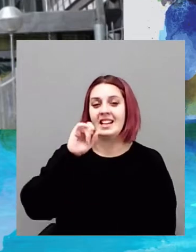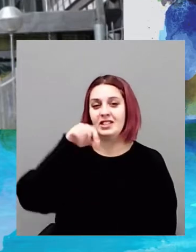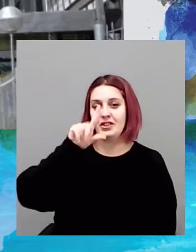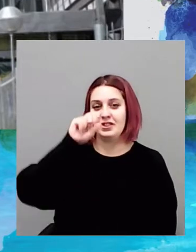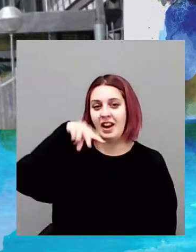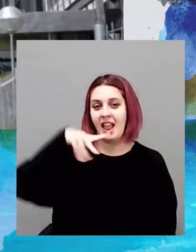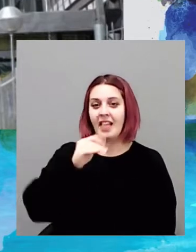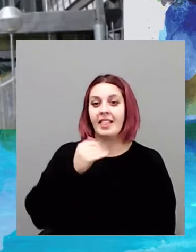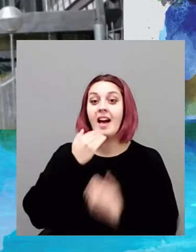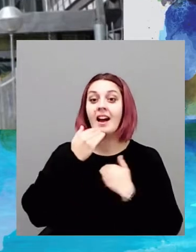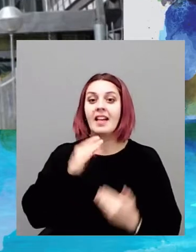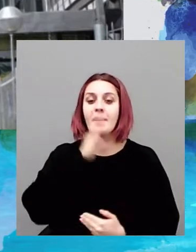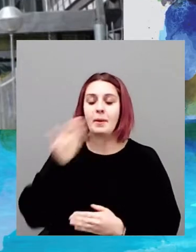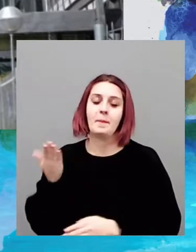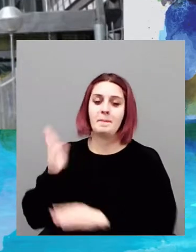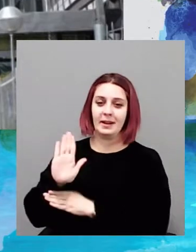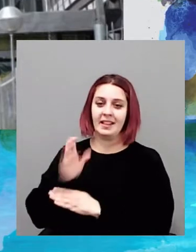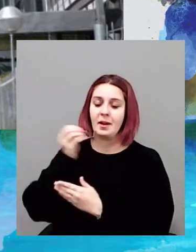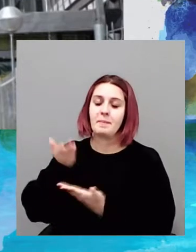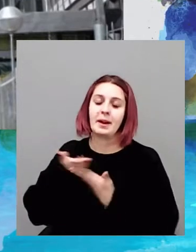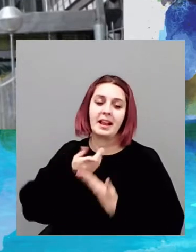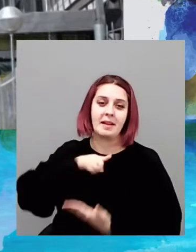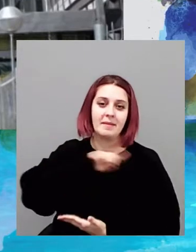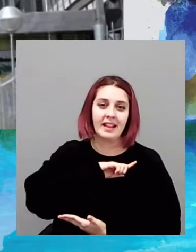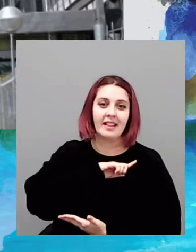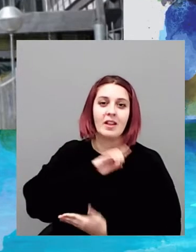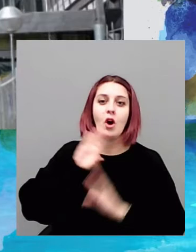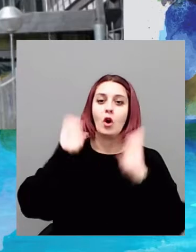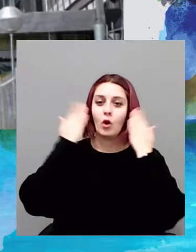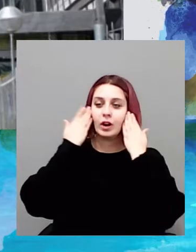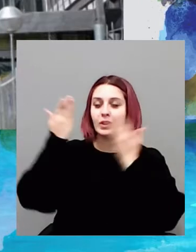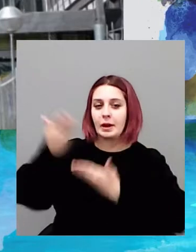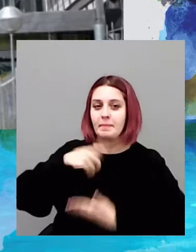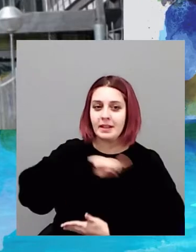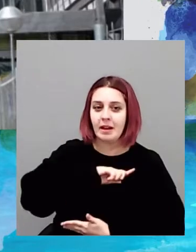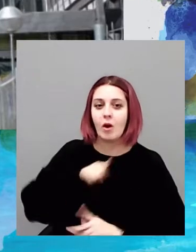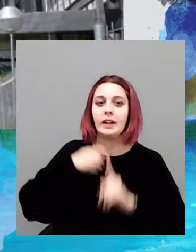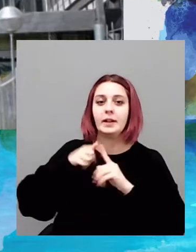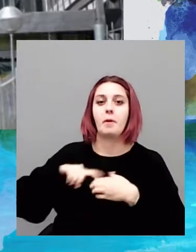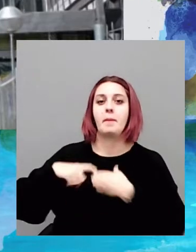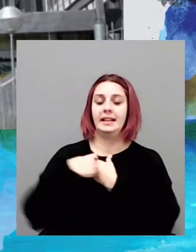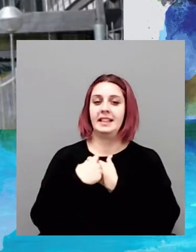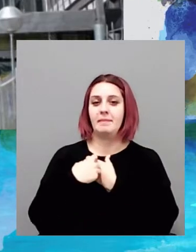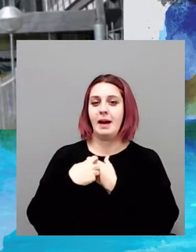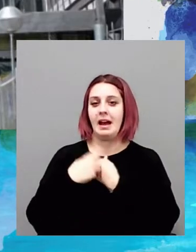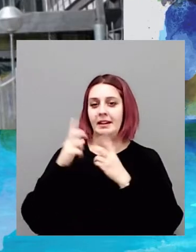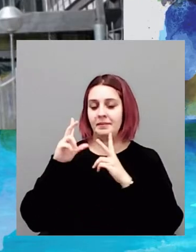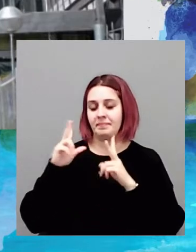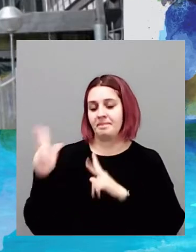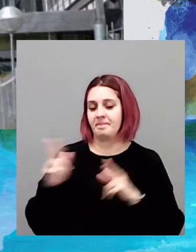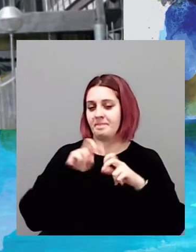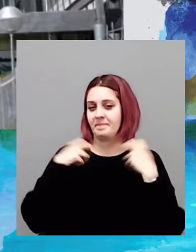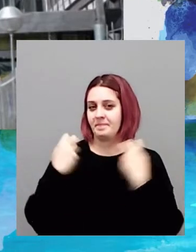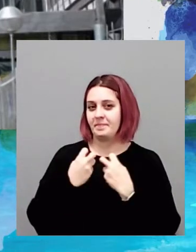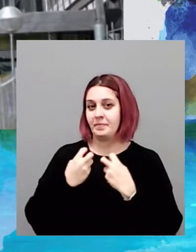Yolanda, for your presentation and your invitation to this meeting to participate in this panel